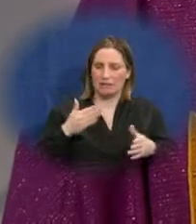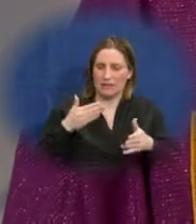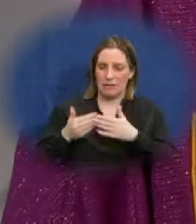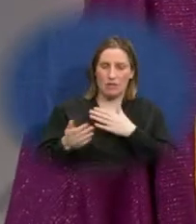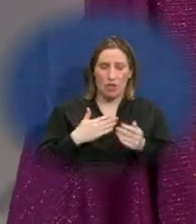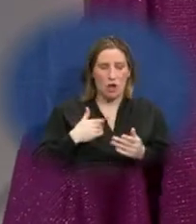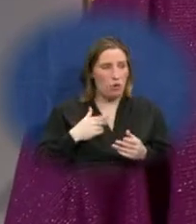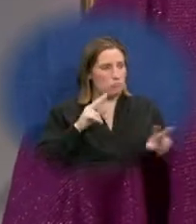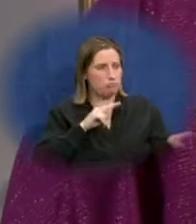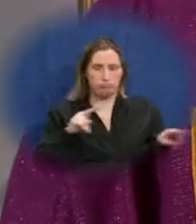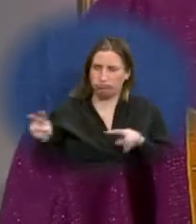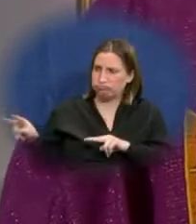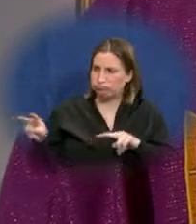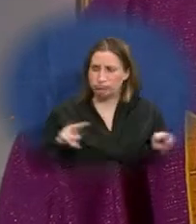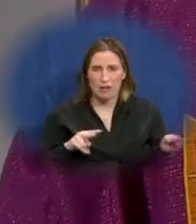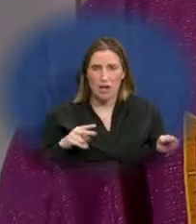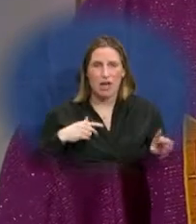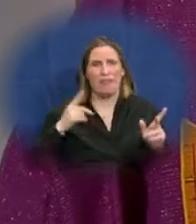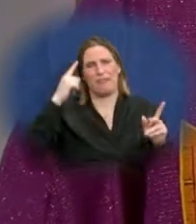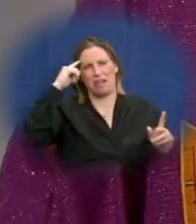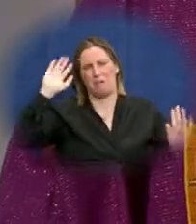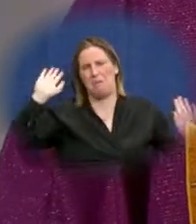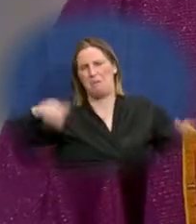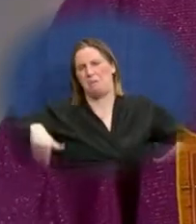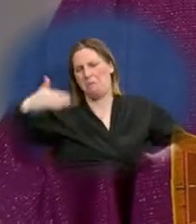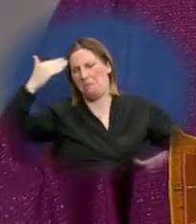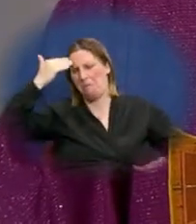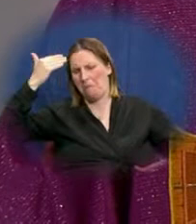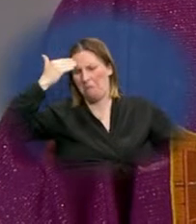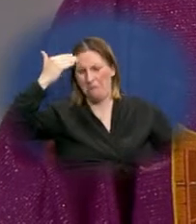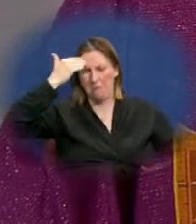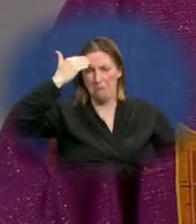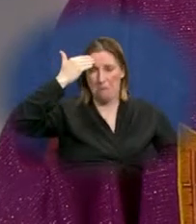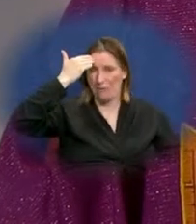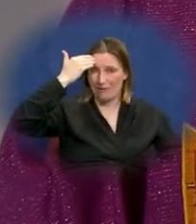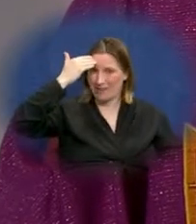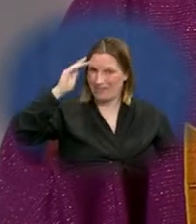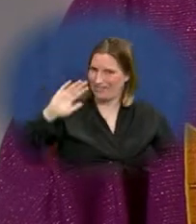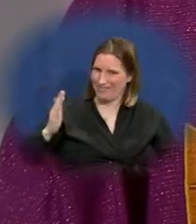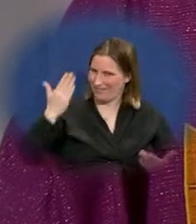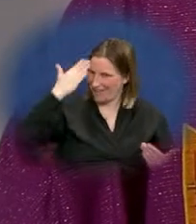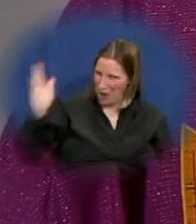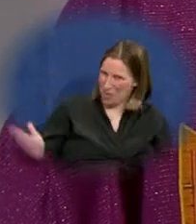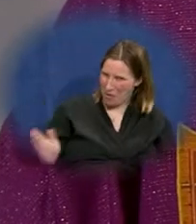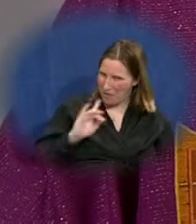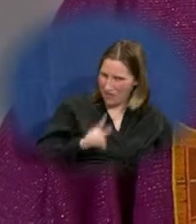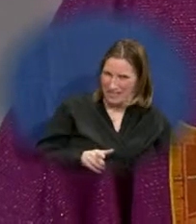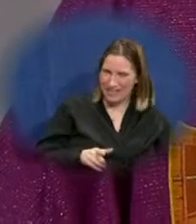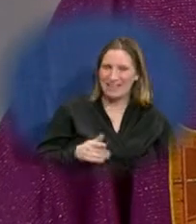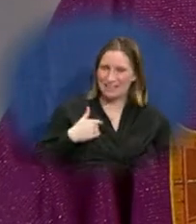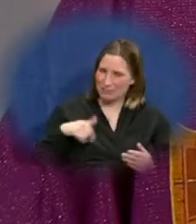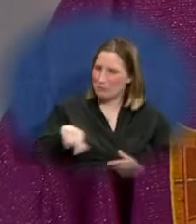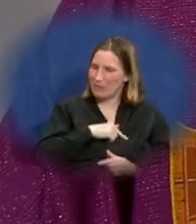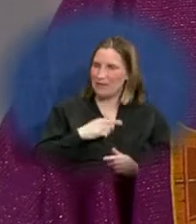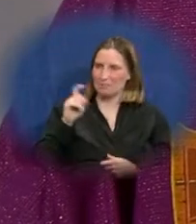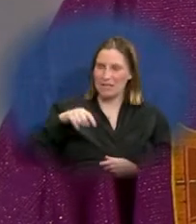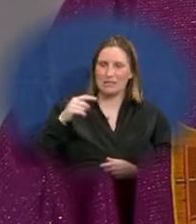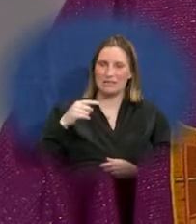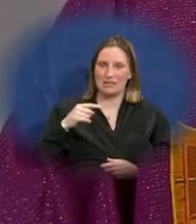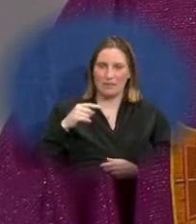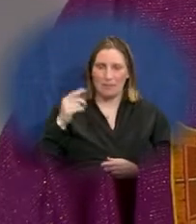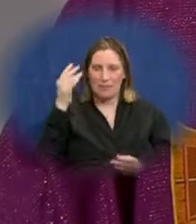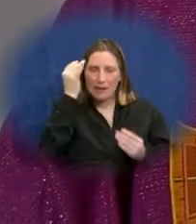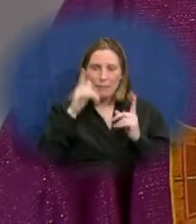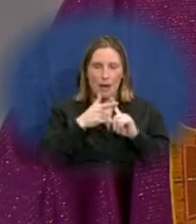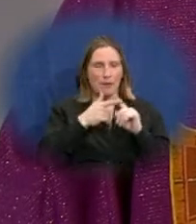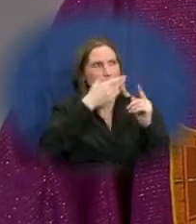appearances that we have all figured out, maybe that things have a different meaning and have a different experience. And so the patience to look with the wisdom